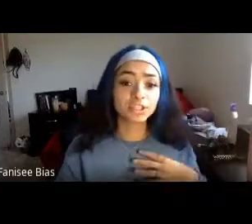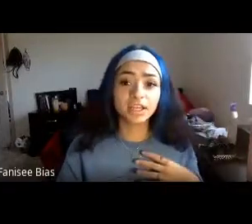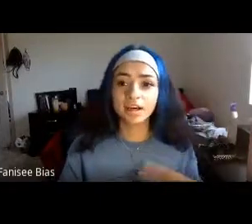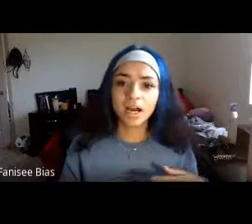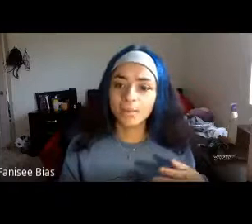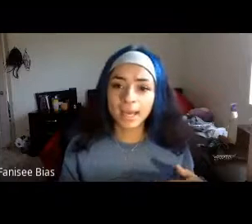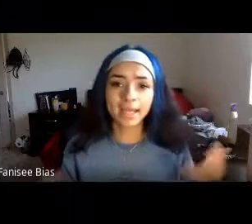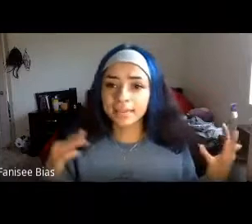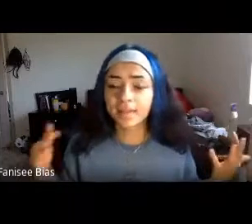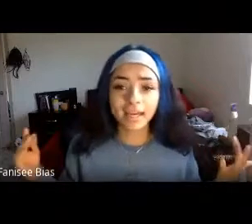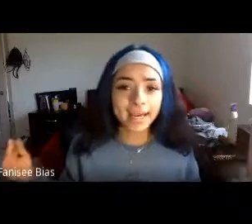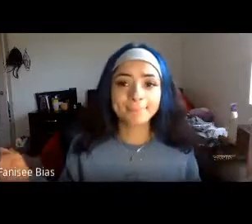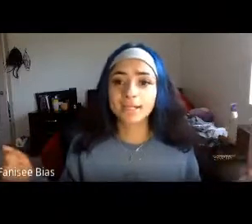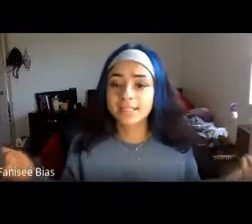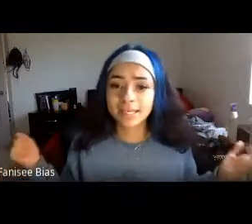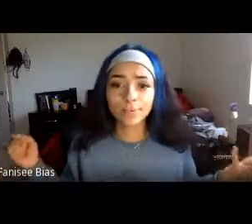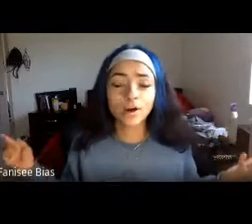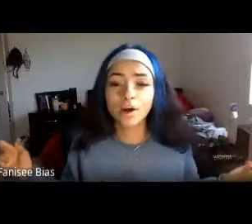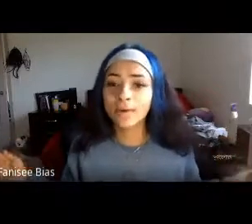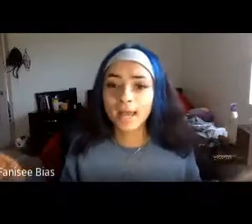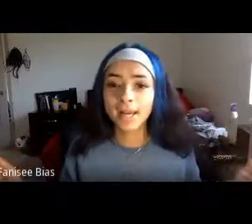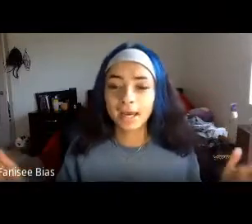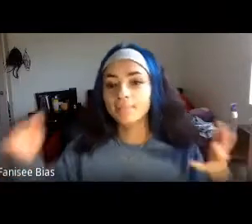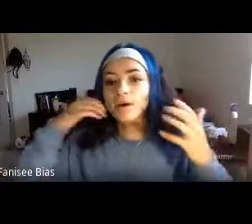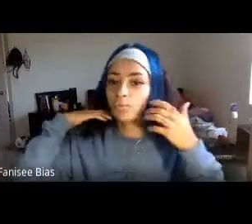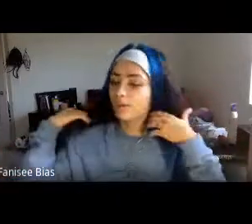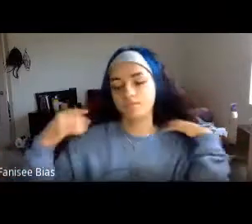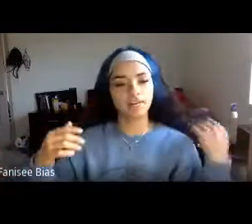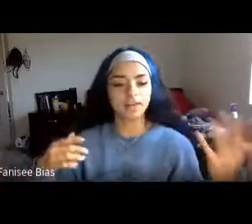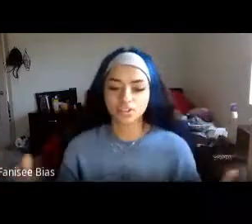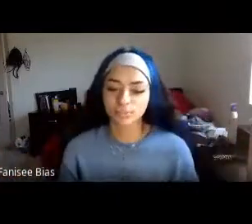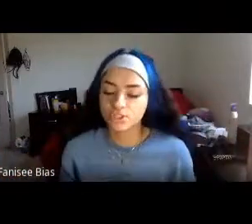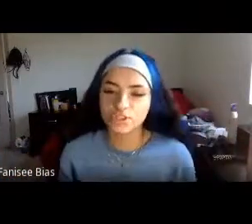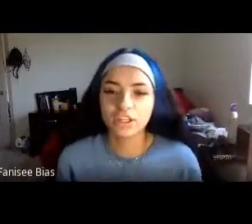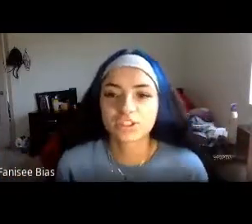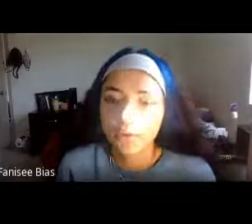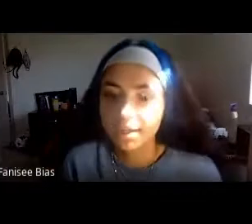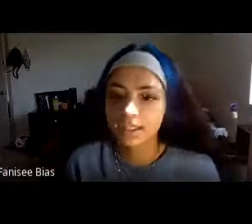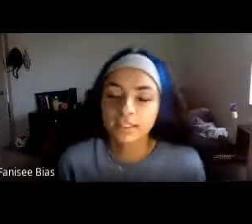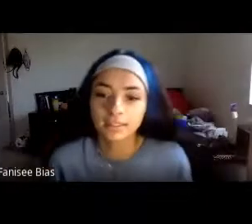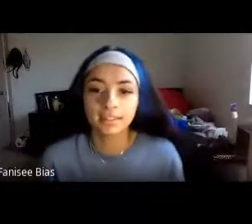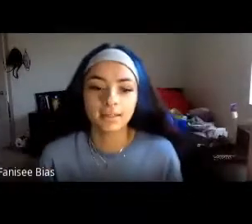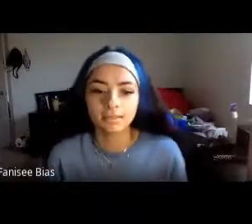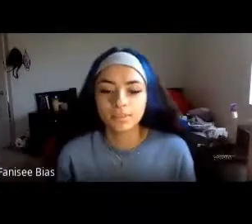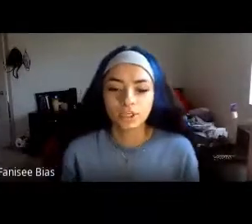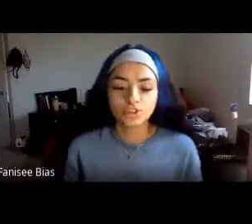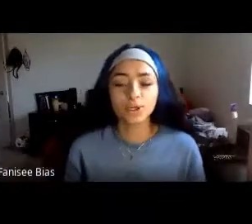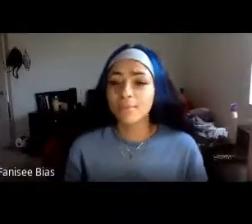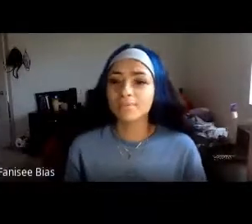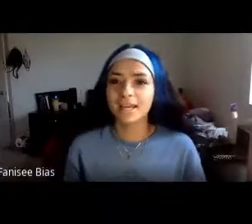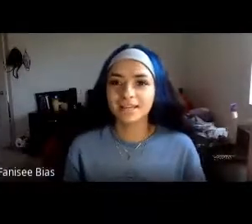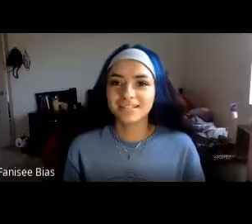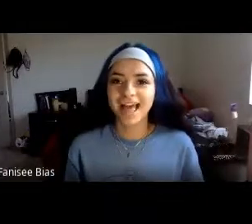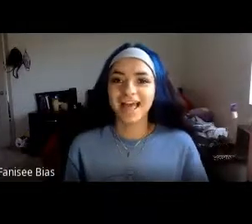pretty interesting. And again, like I am not the pro, and we've done like just some research on it, so not technically